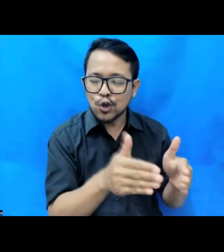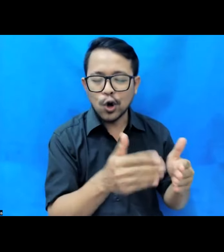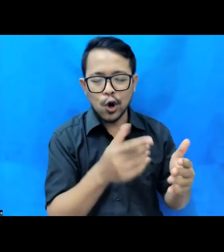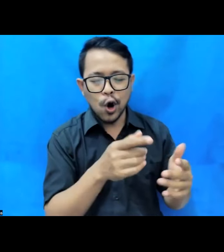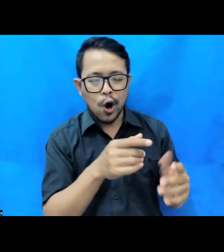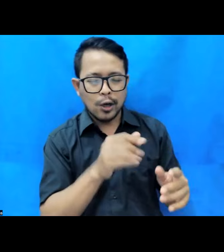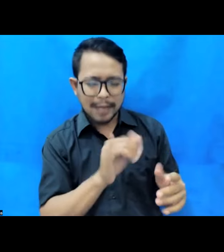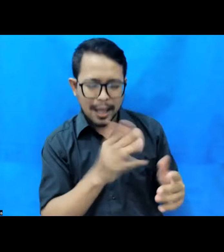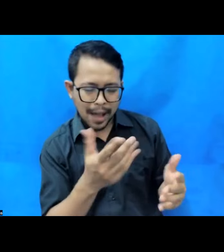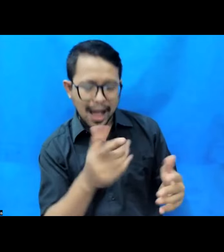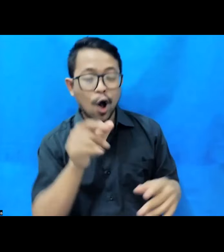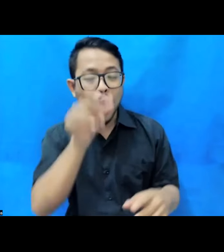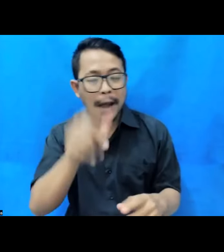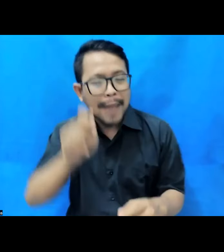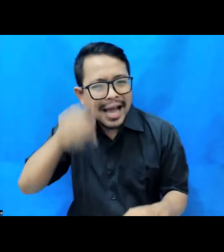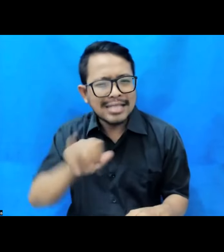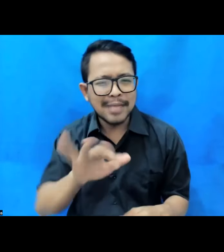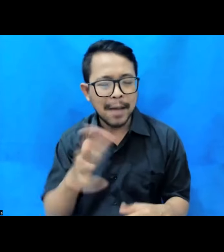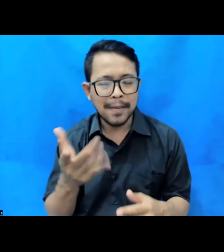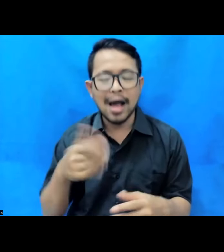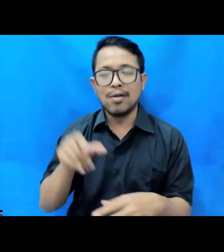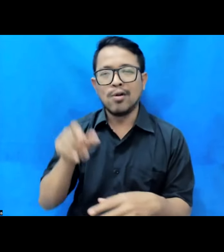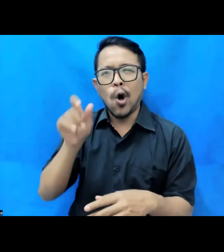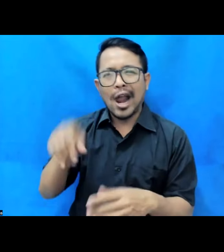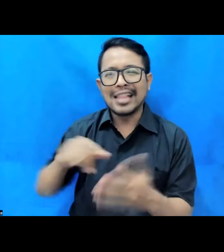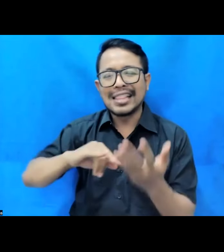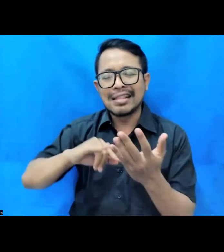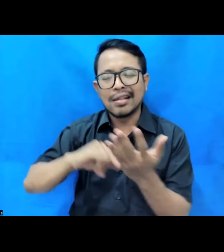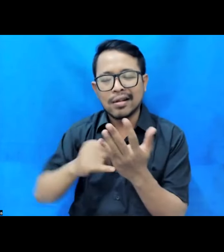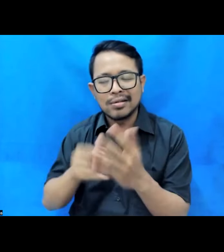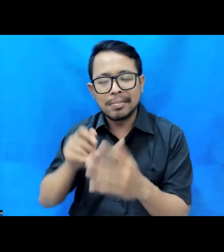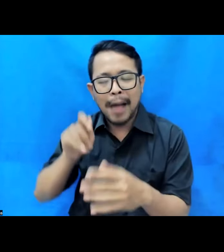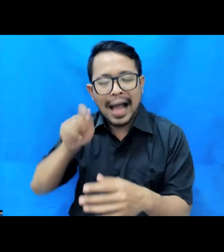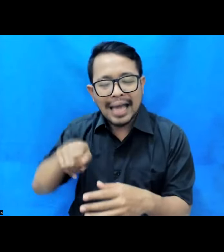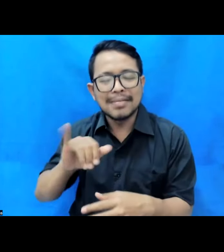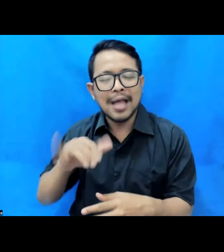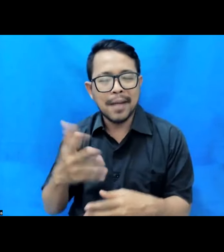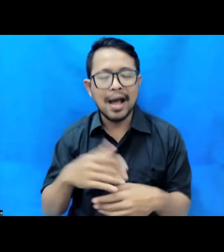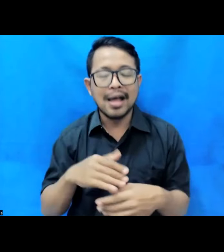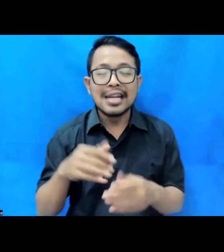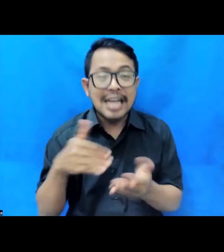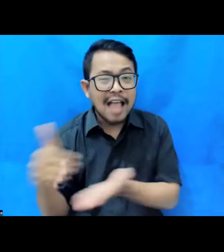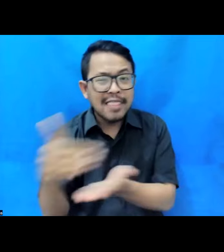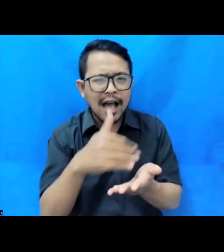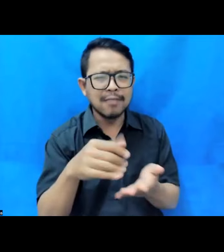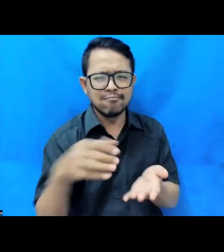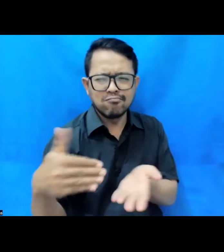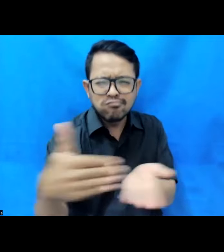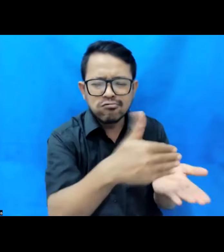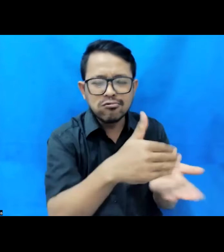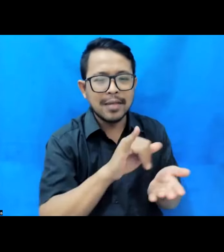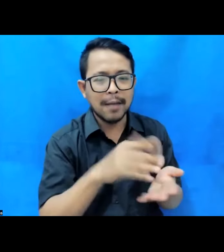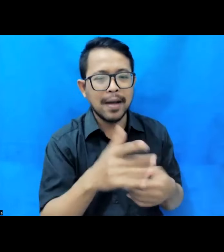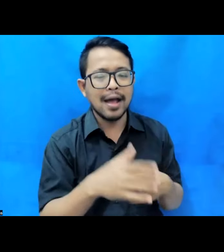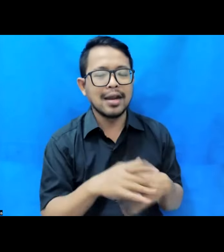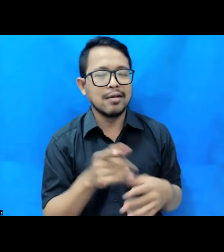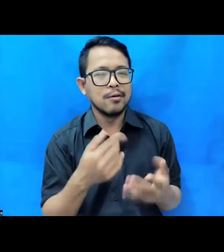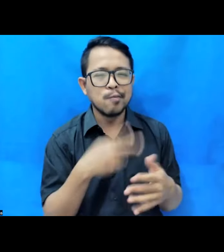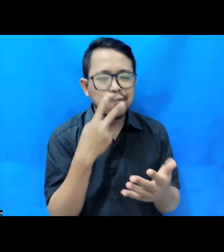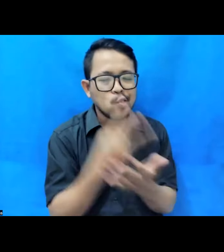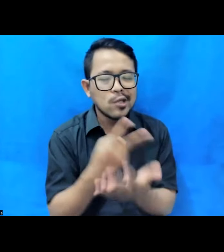technicians, rehabilitation, data collection, and the production of evidence. And we tackle attitudes to address stigma